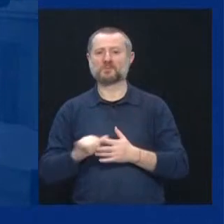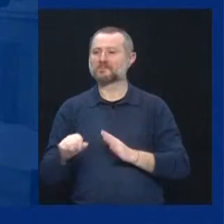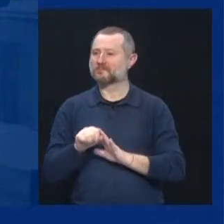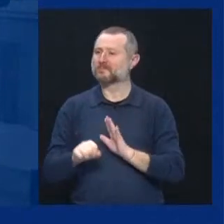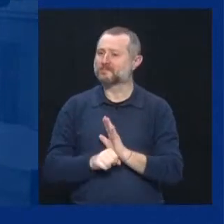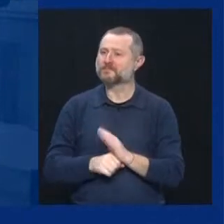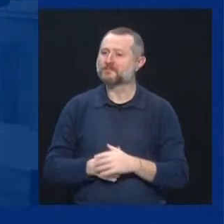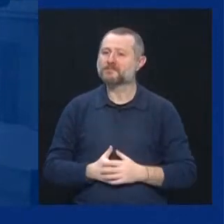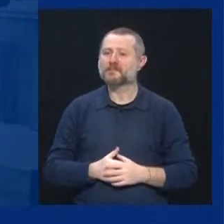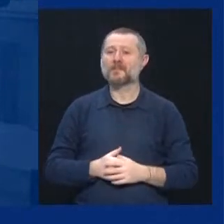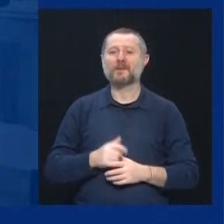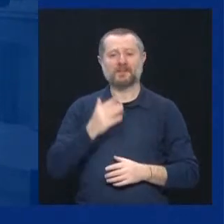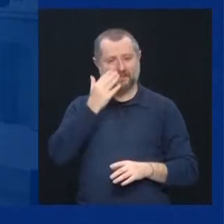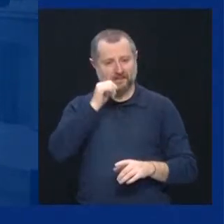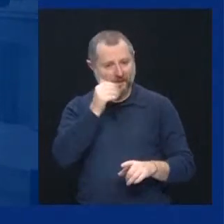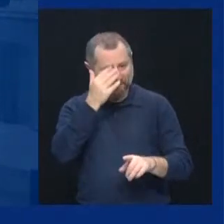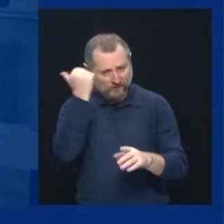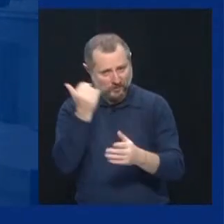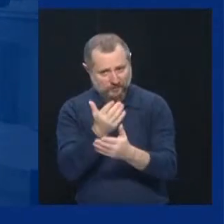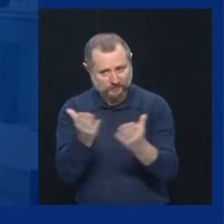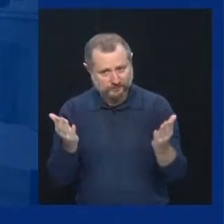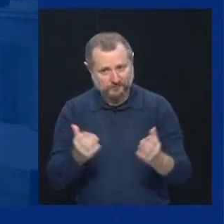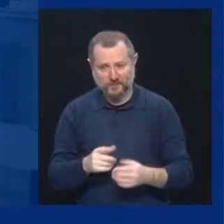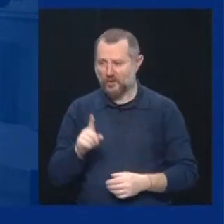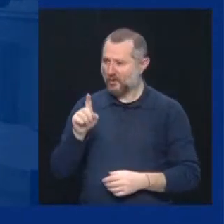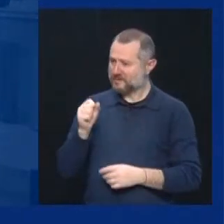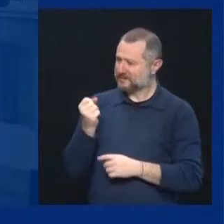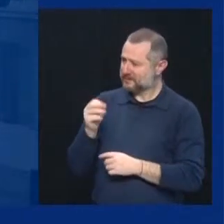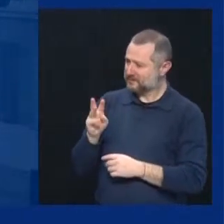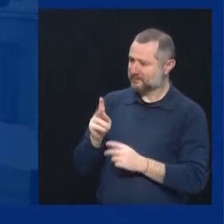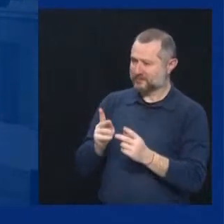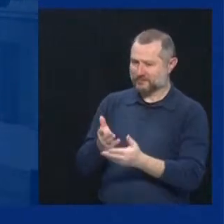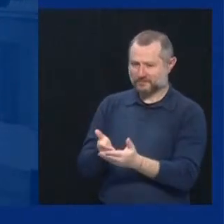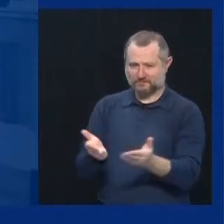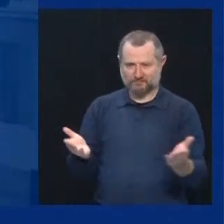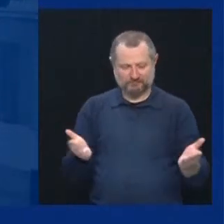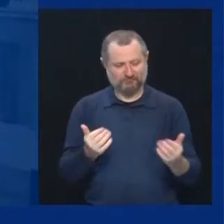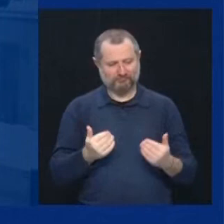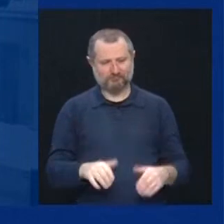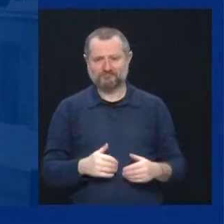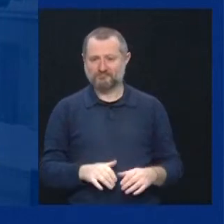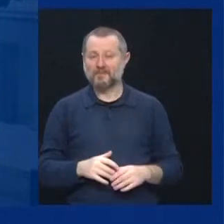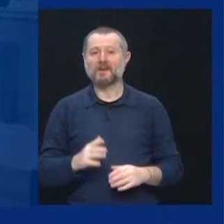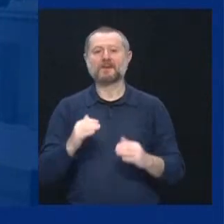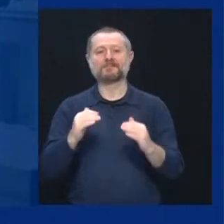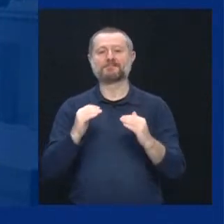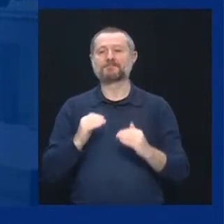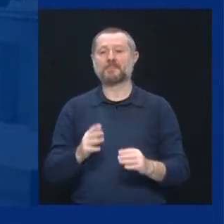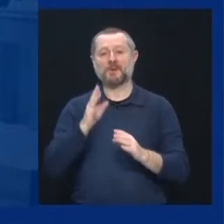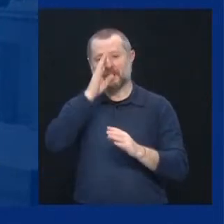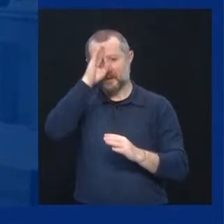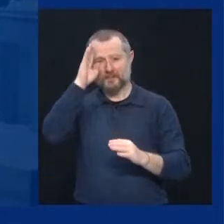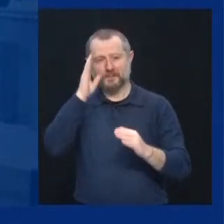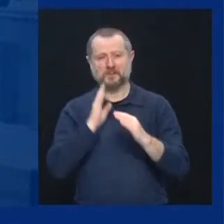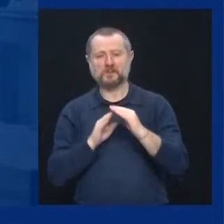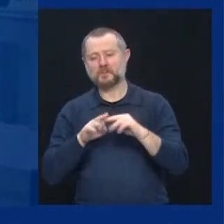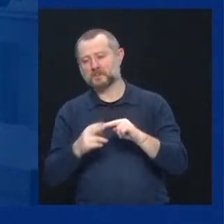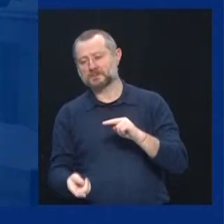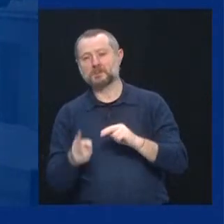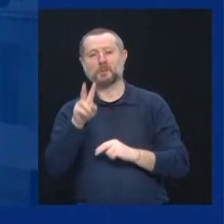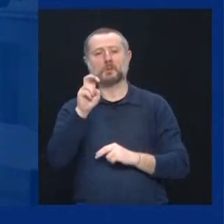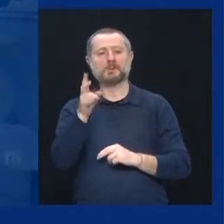remember that. 116 people again passed away. Hospitalizations down 279, ICU